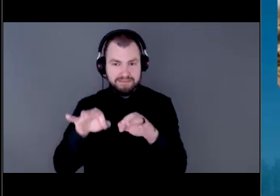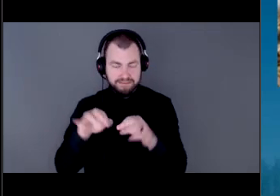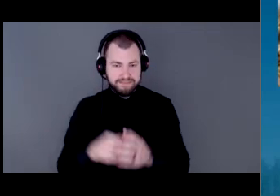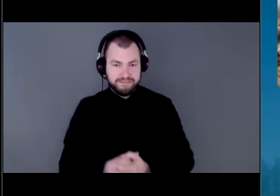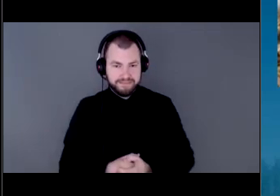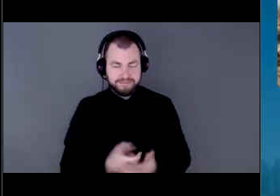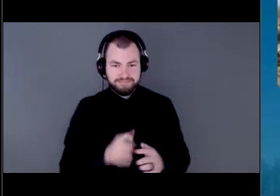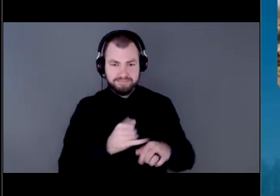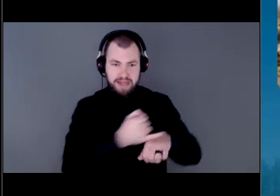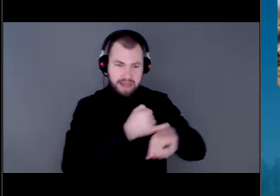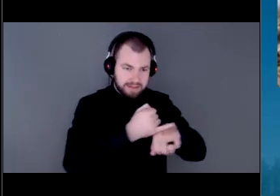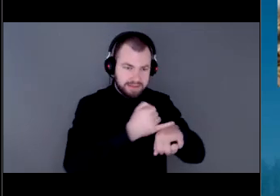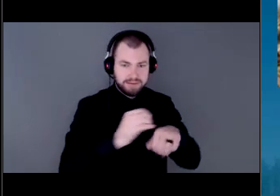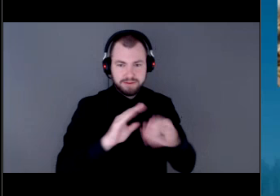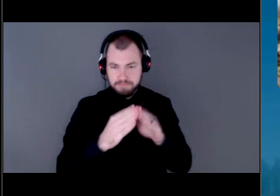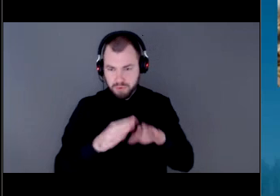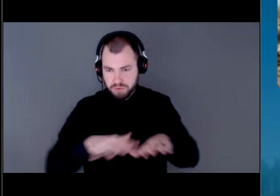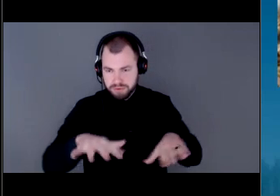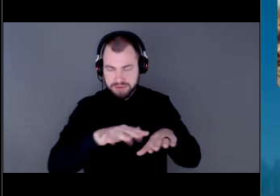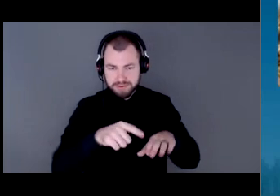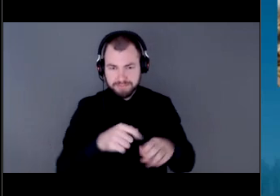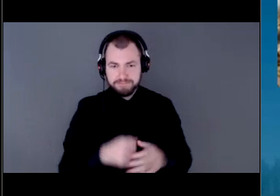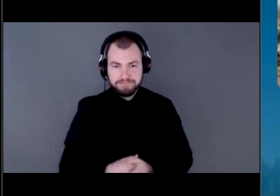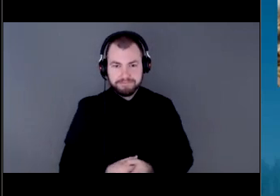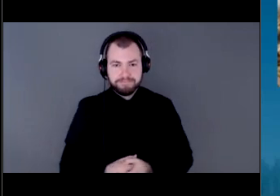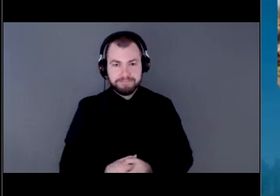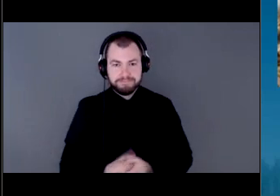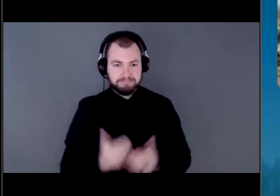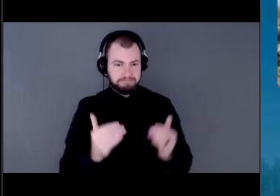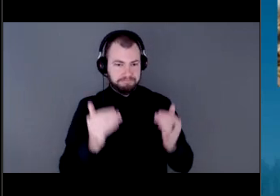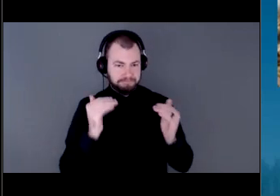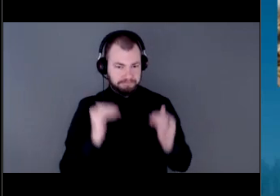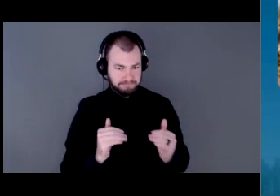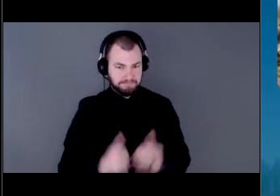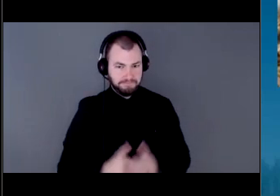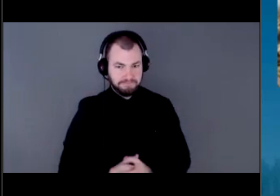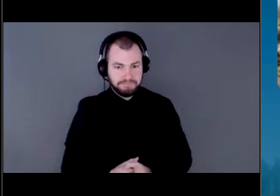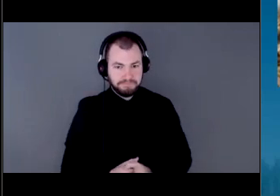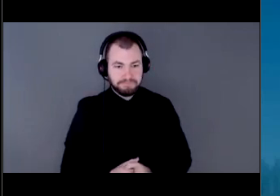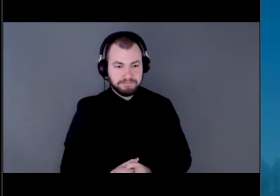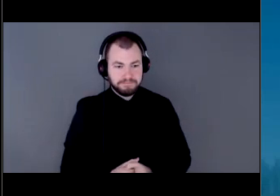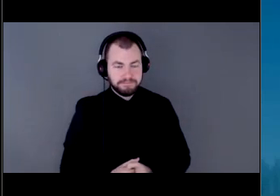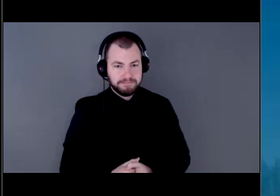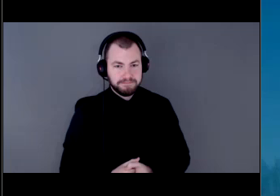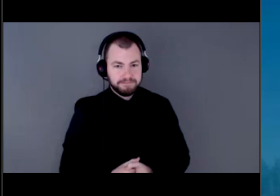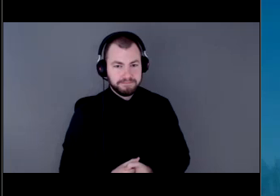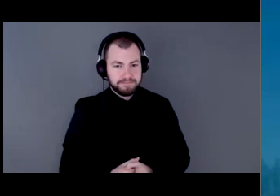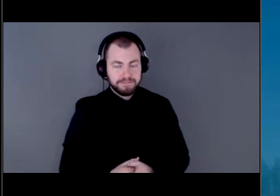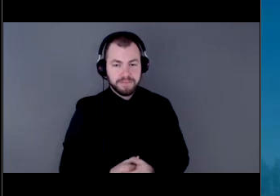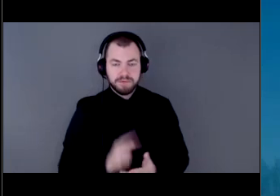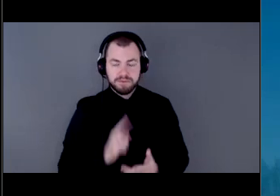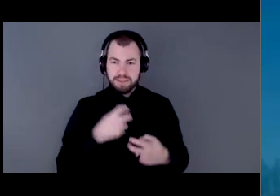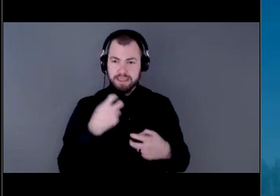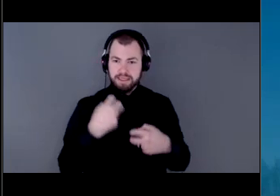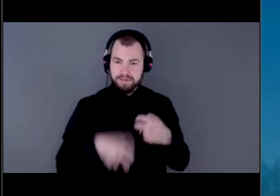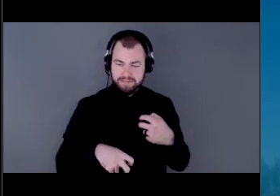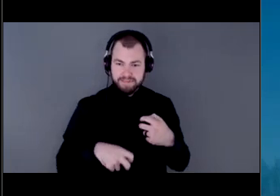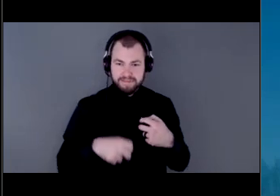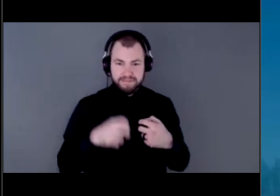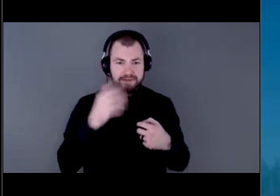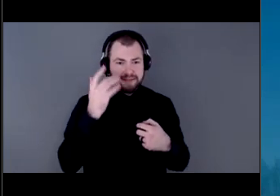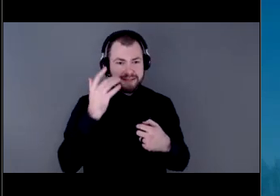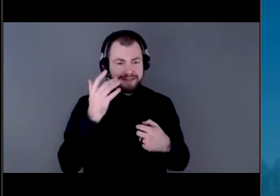and communities. Next slide. So it's tricky because, sorry Buzz, I keep putting